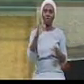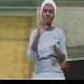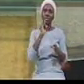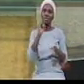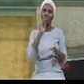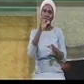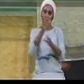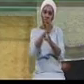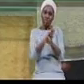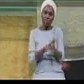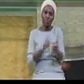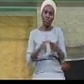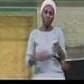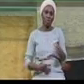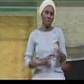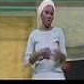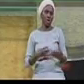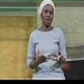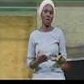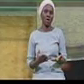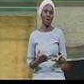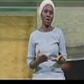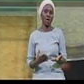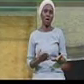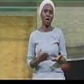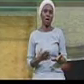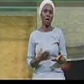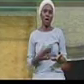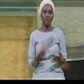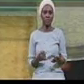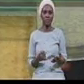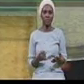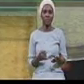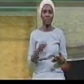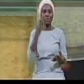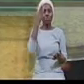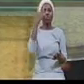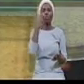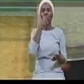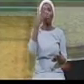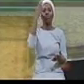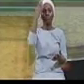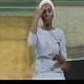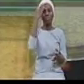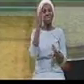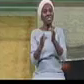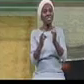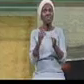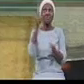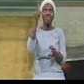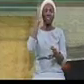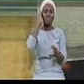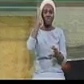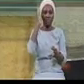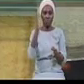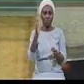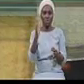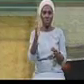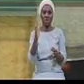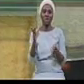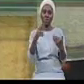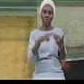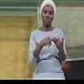he changeth his mind concerning the evil. Who knows if he will return